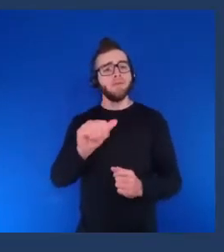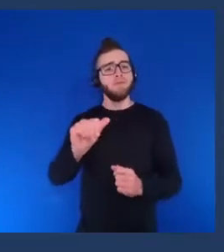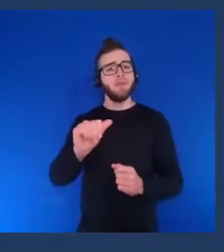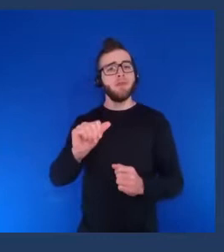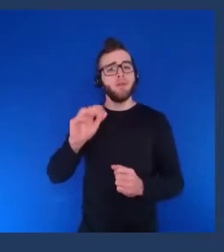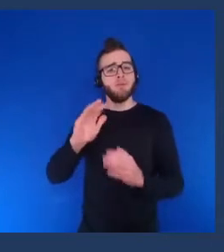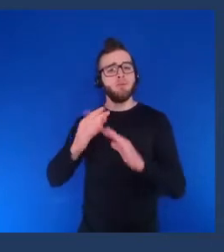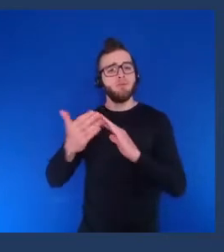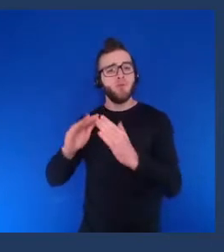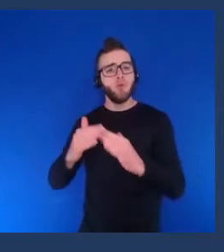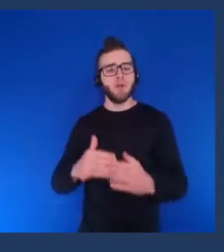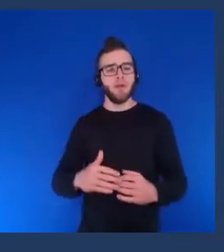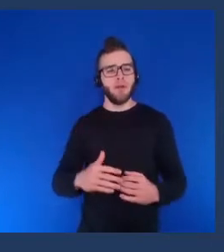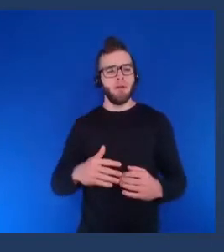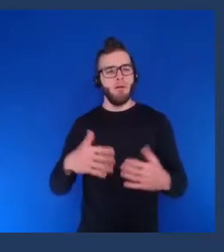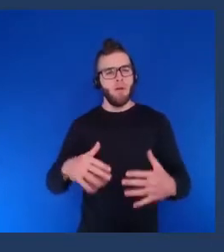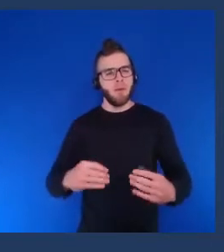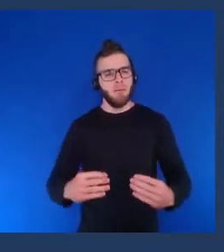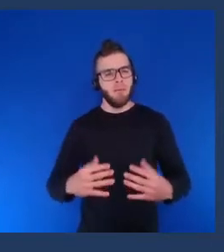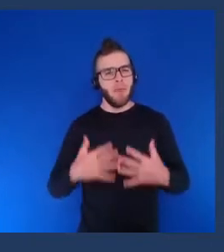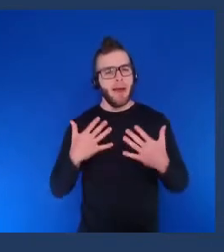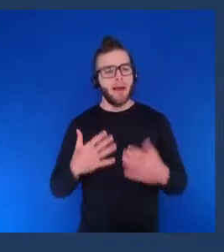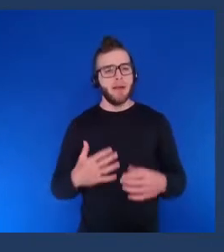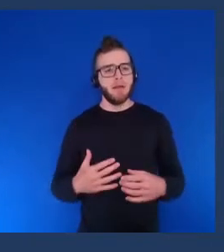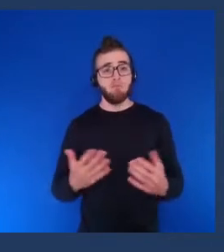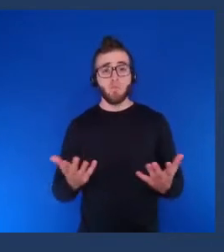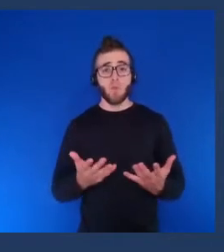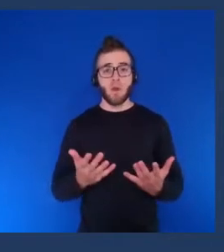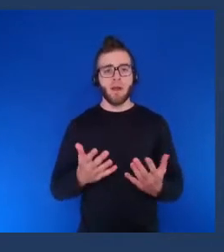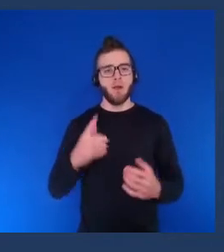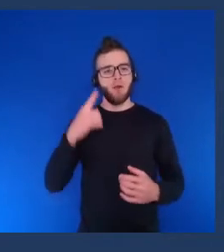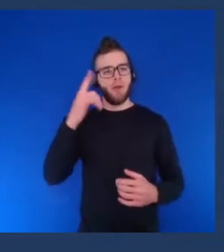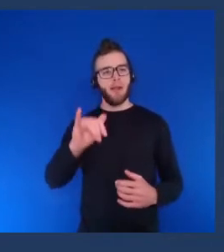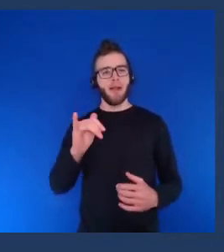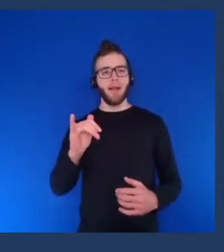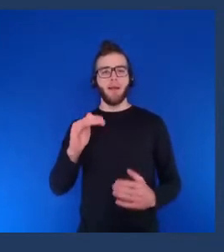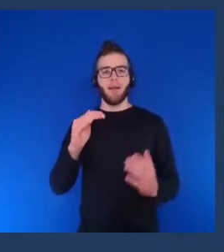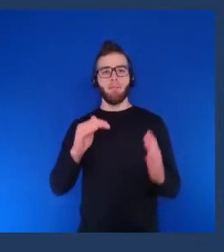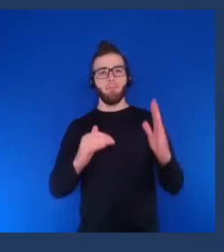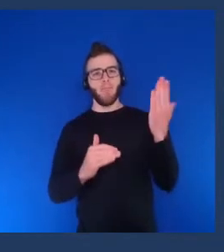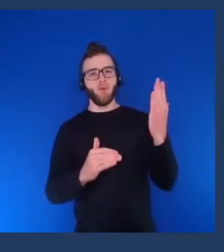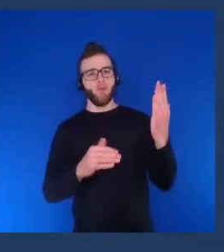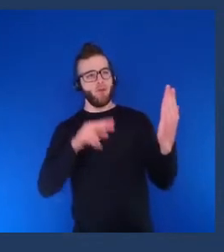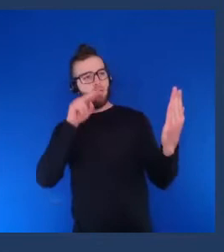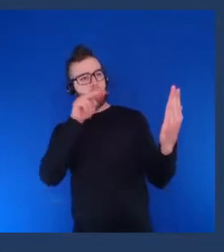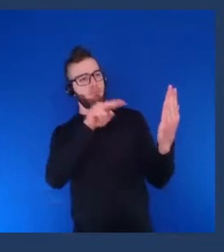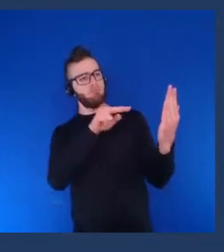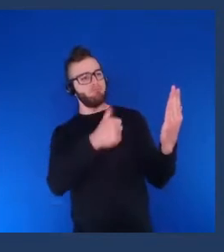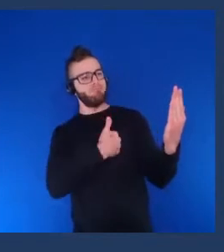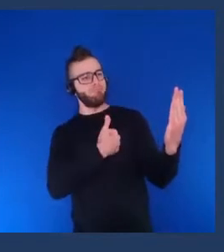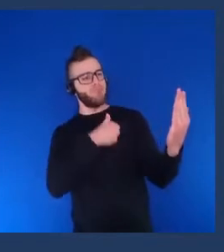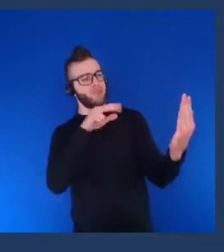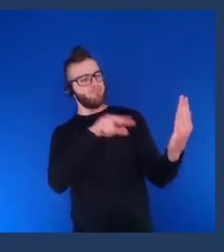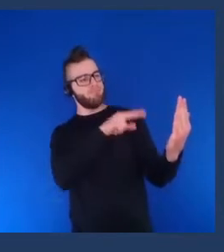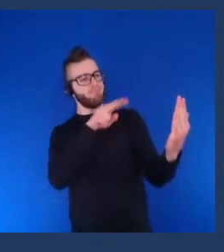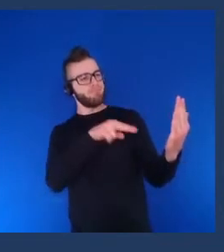mirror, and it's inspiring, but it's also a sense of